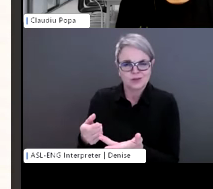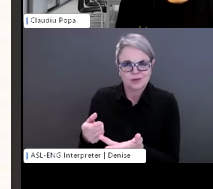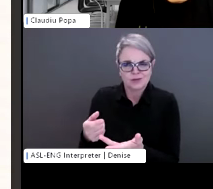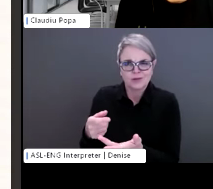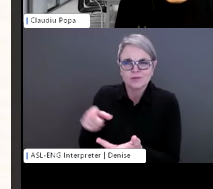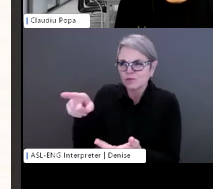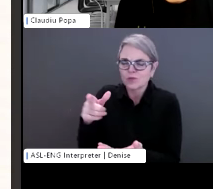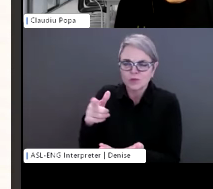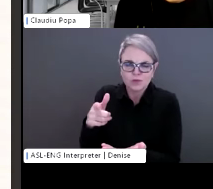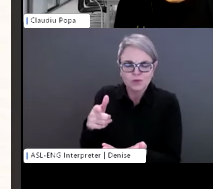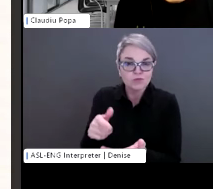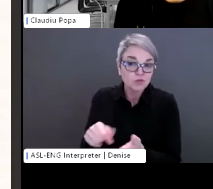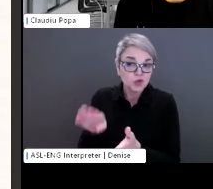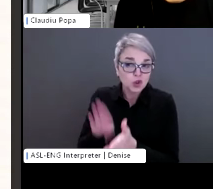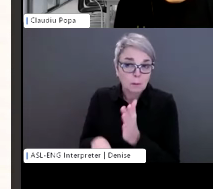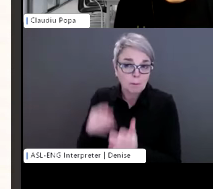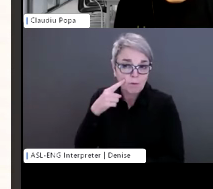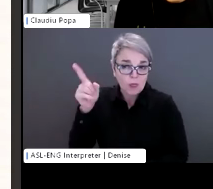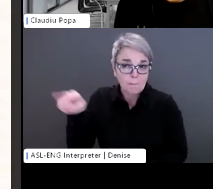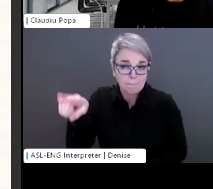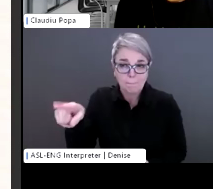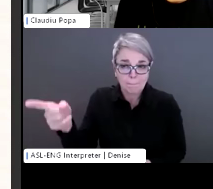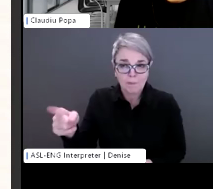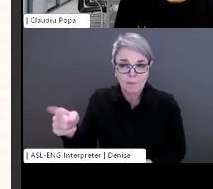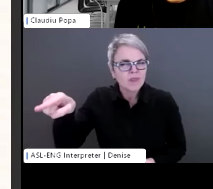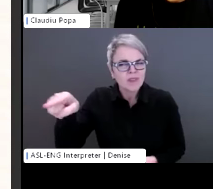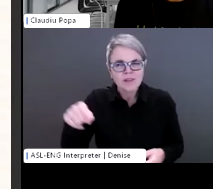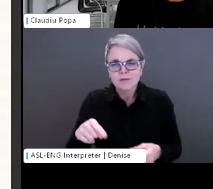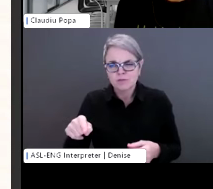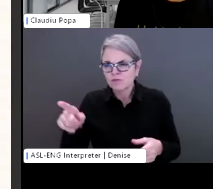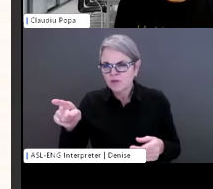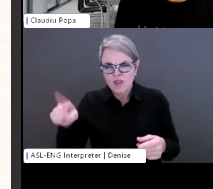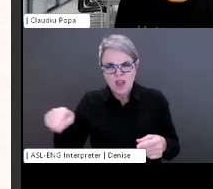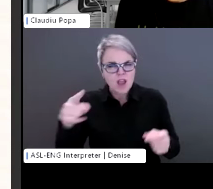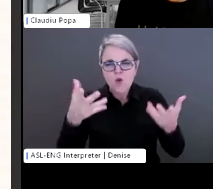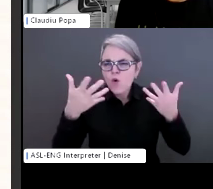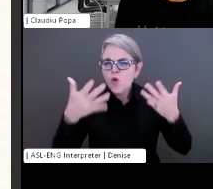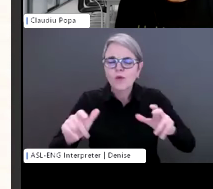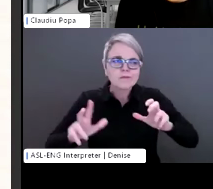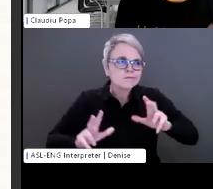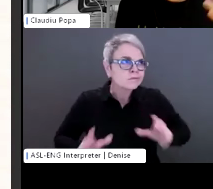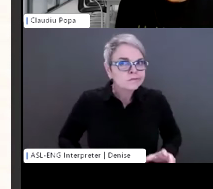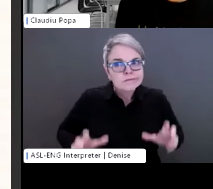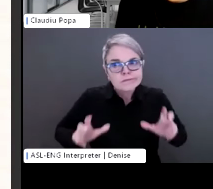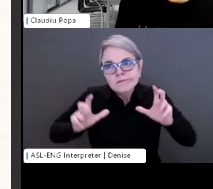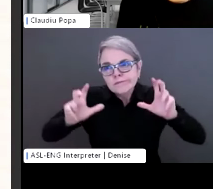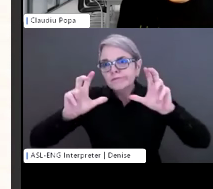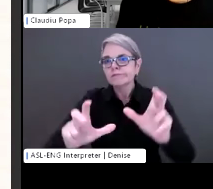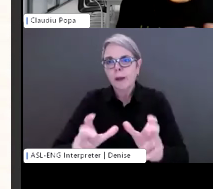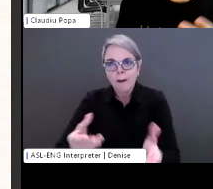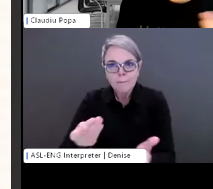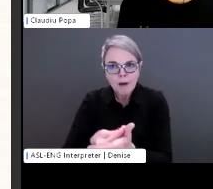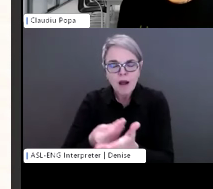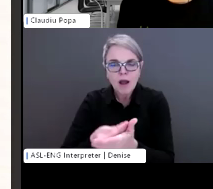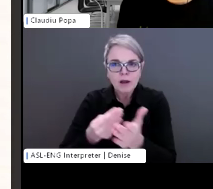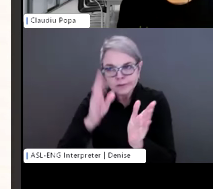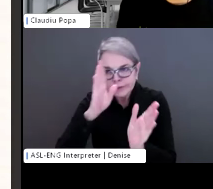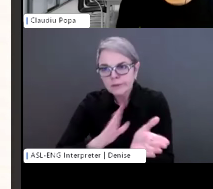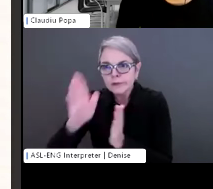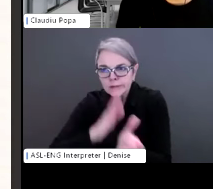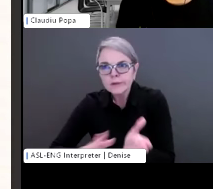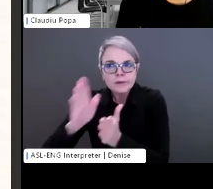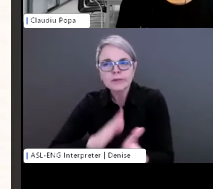invest in conducting these crimes. And so we saw on the previous slide that there are pros and